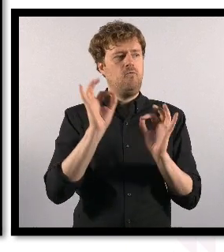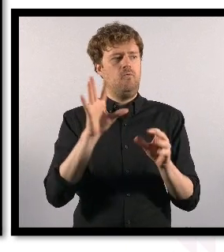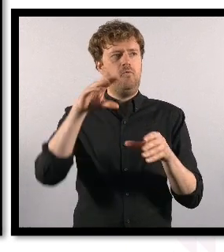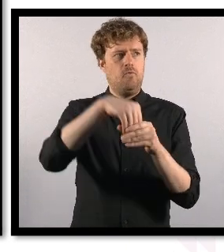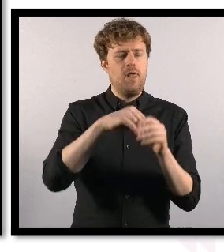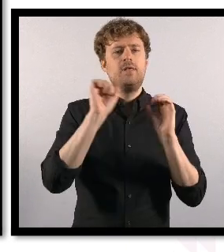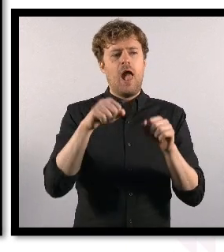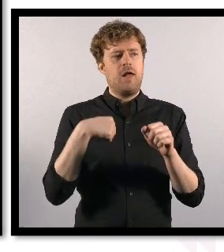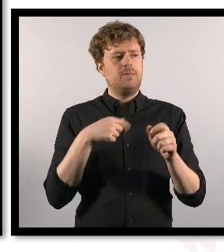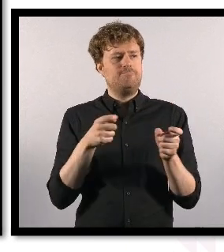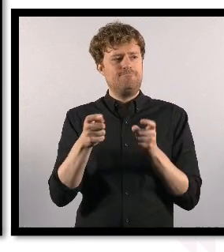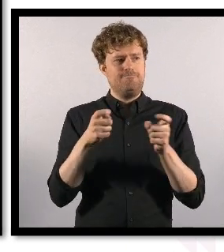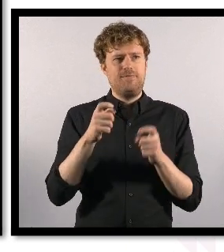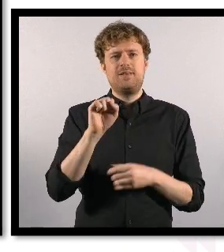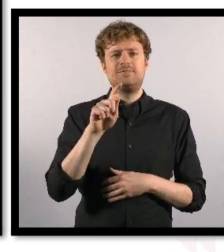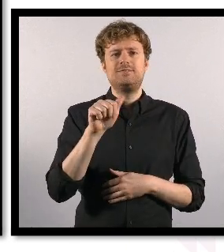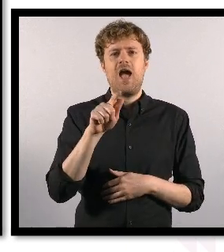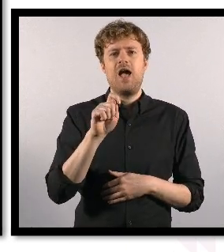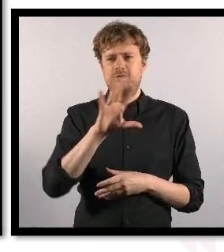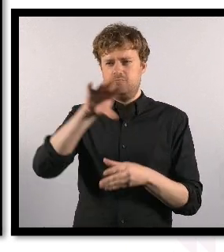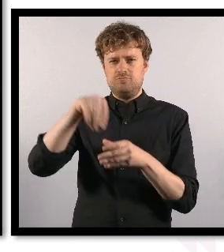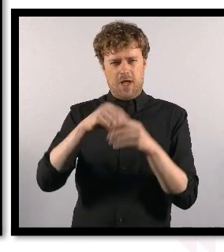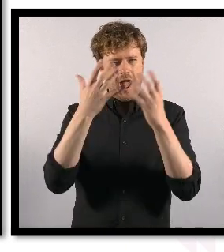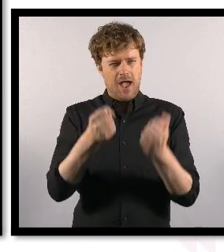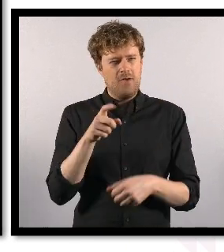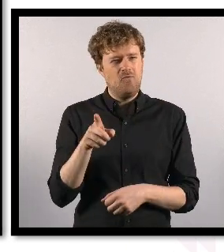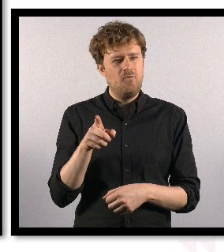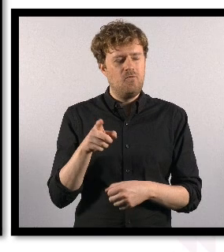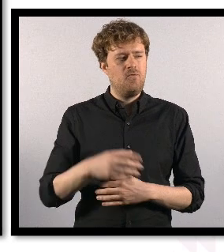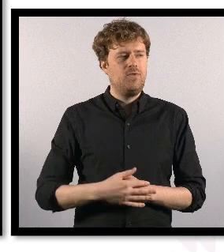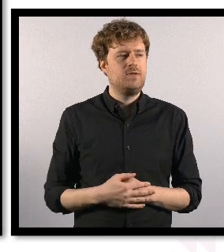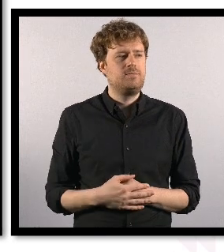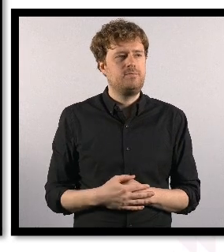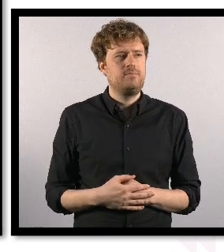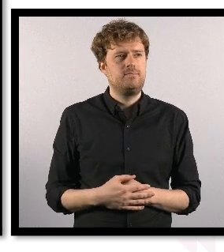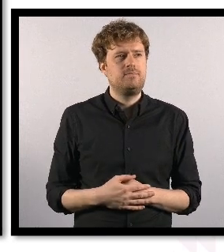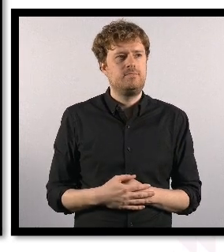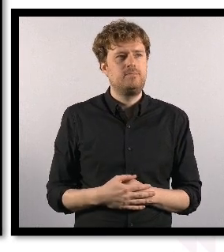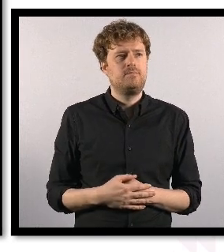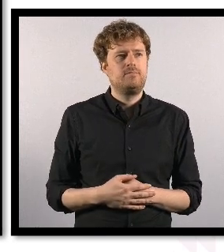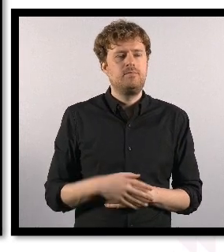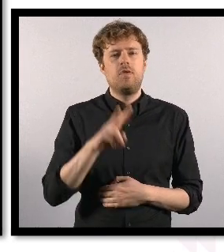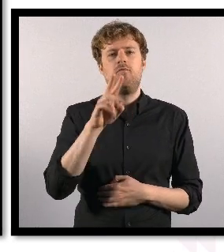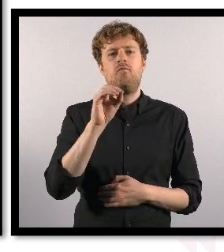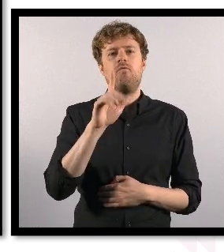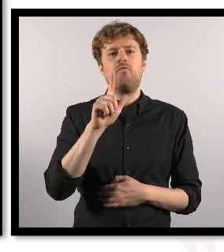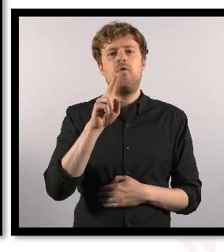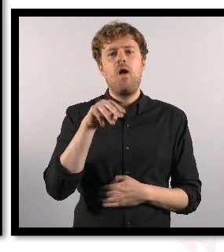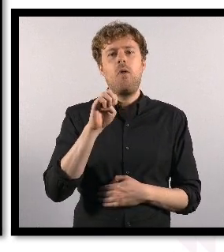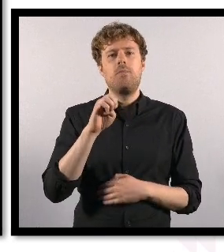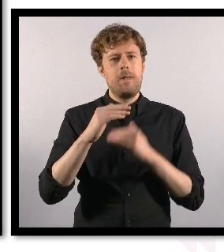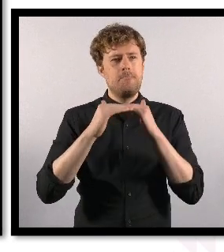have persistent volumes, which provides durable storage. We've got stateful sets that provides us with a